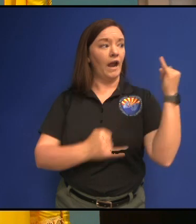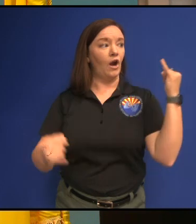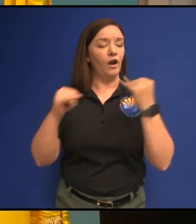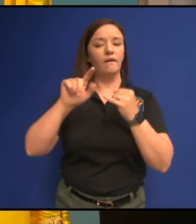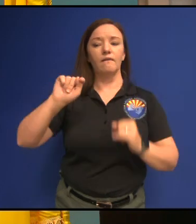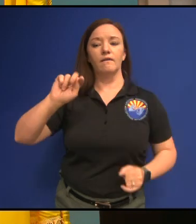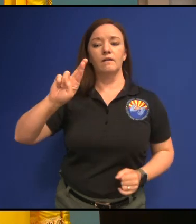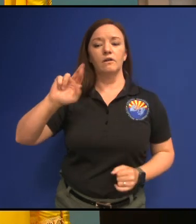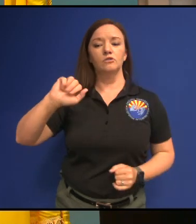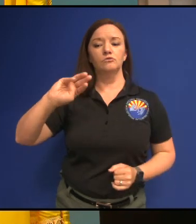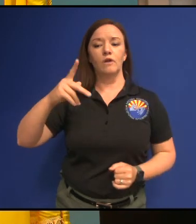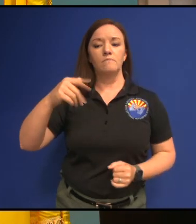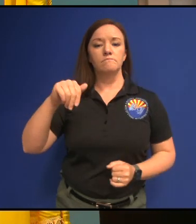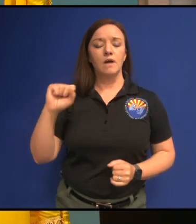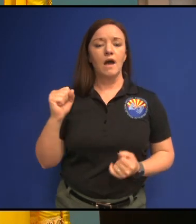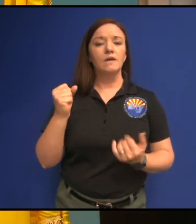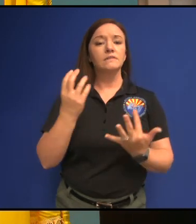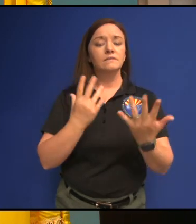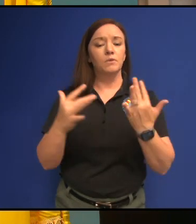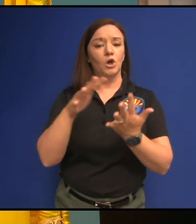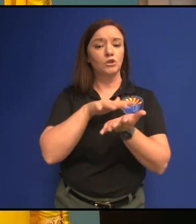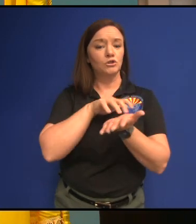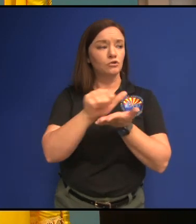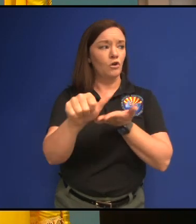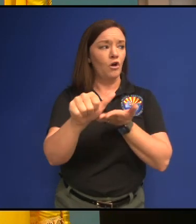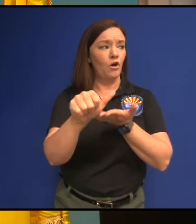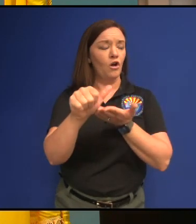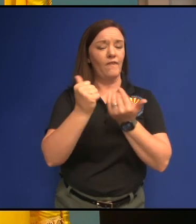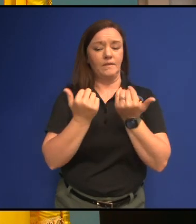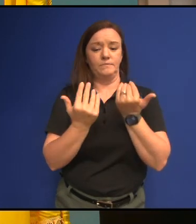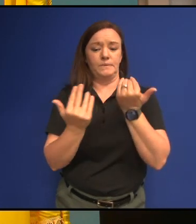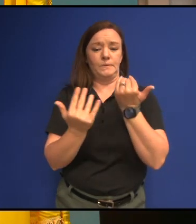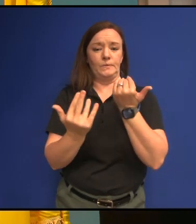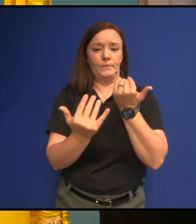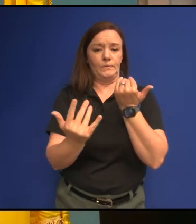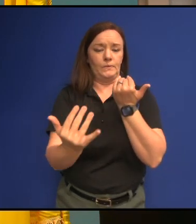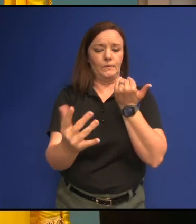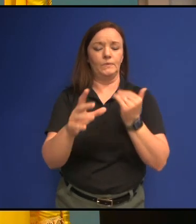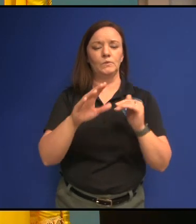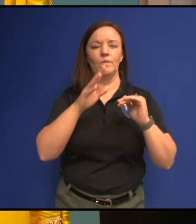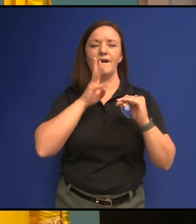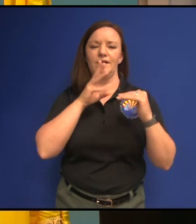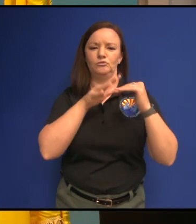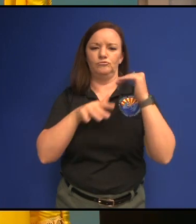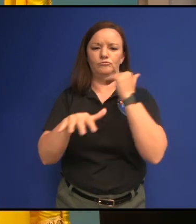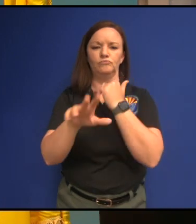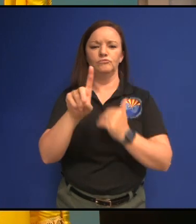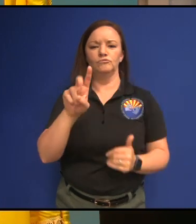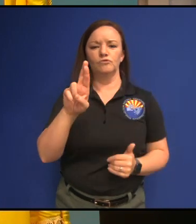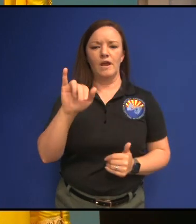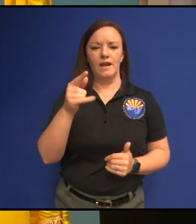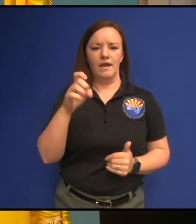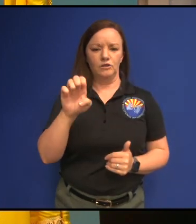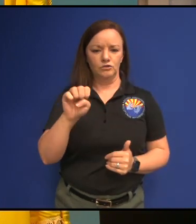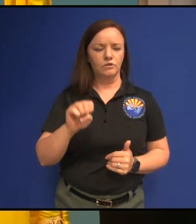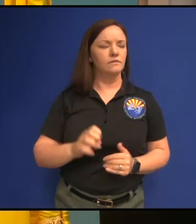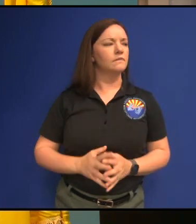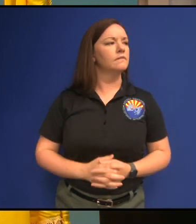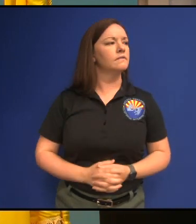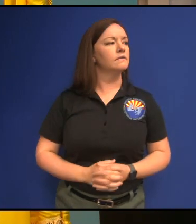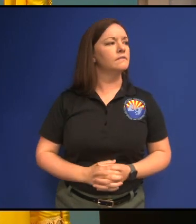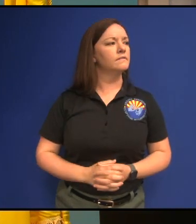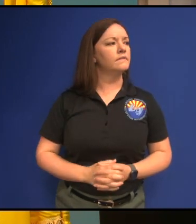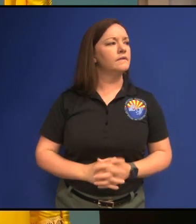burn scar creeping down into this drainage. And so in the next few days, we're going to start to